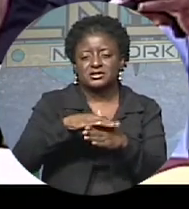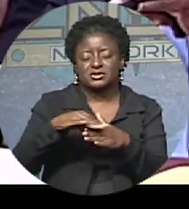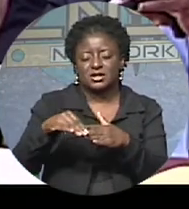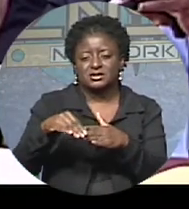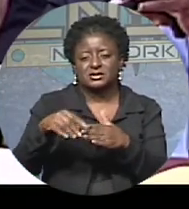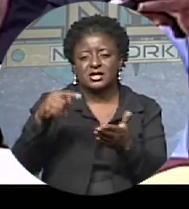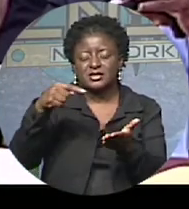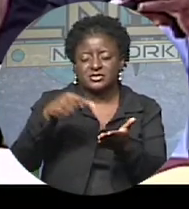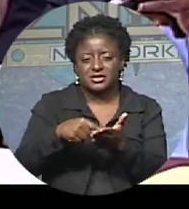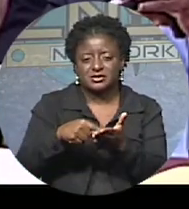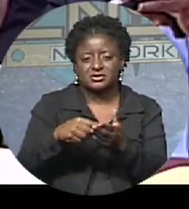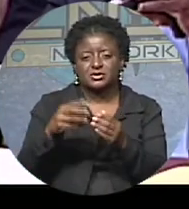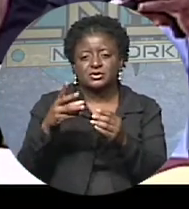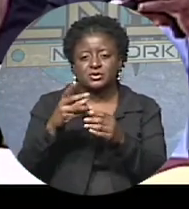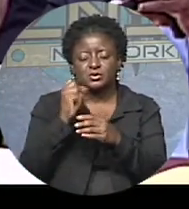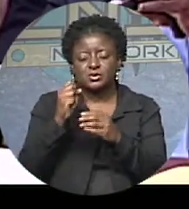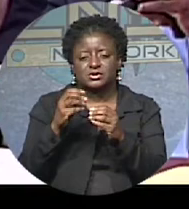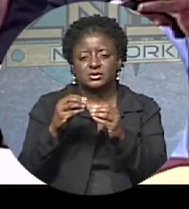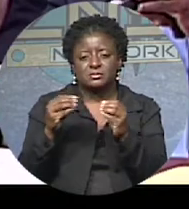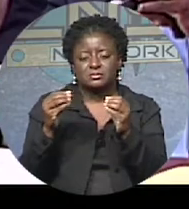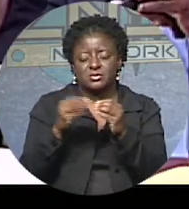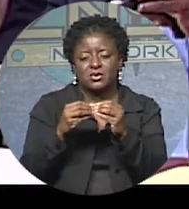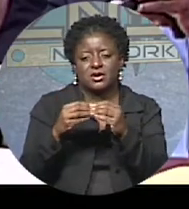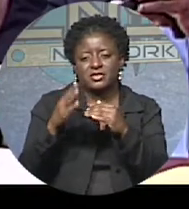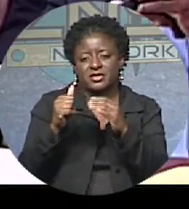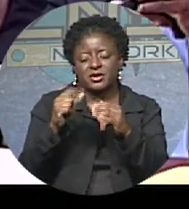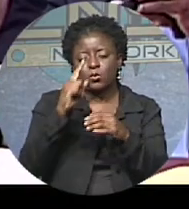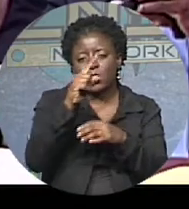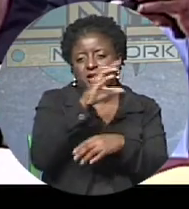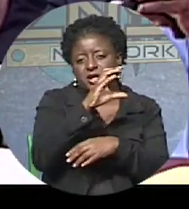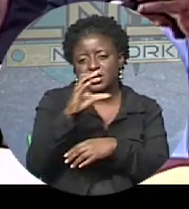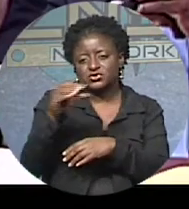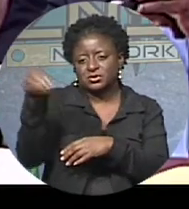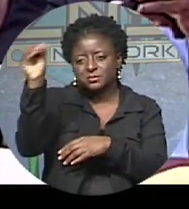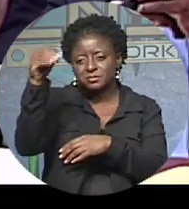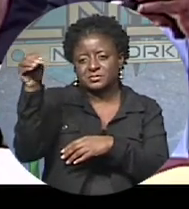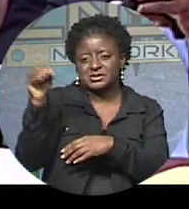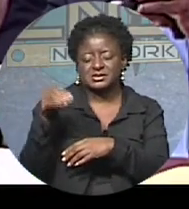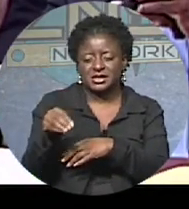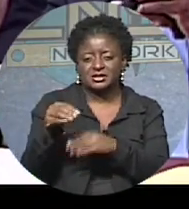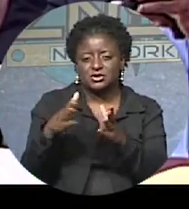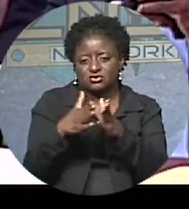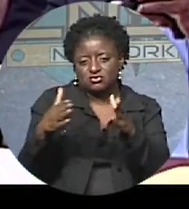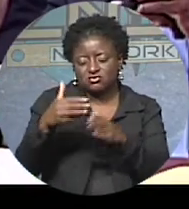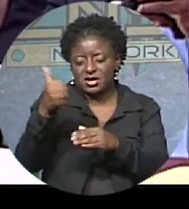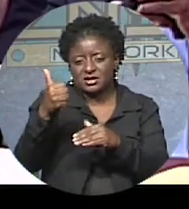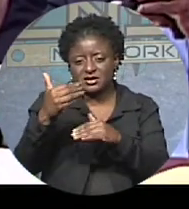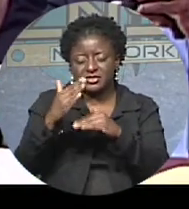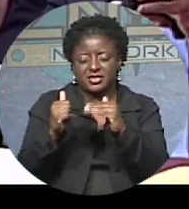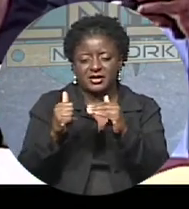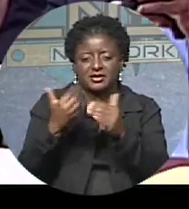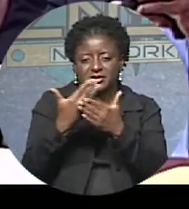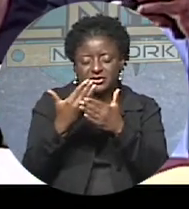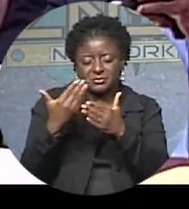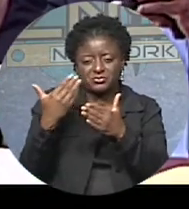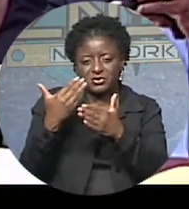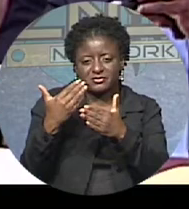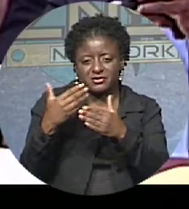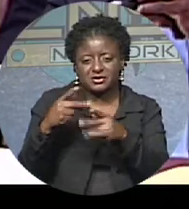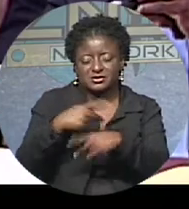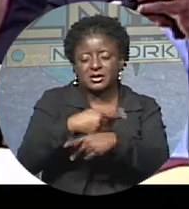This was over 100% greater than the previous published estimate by them